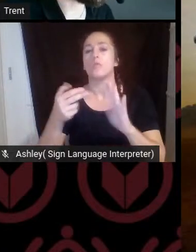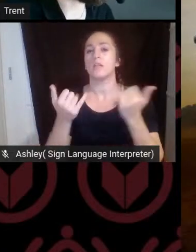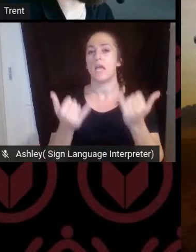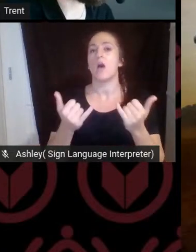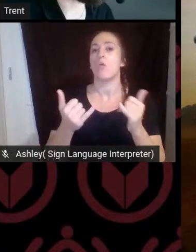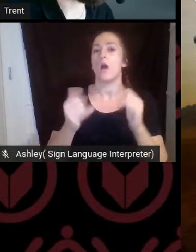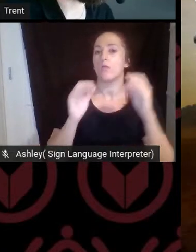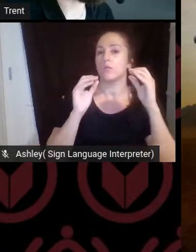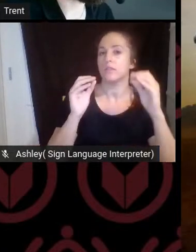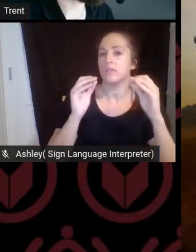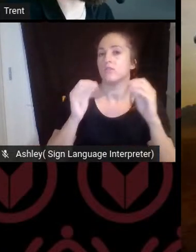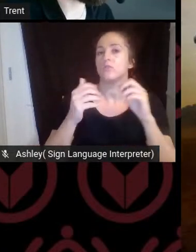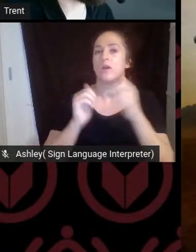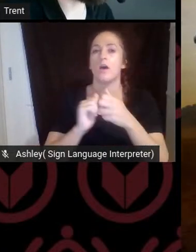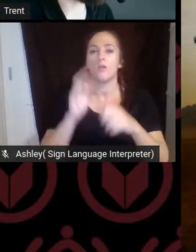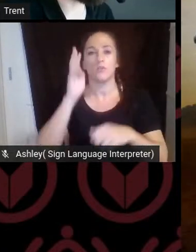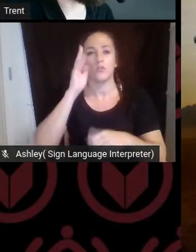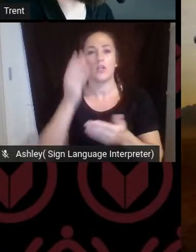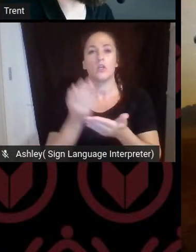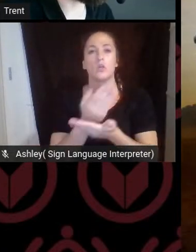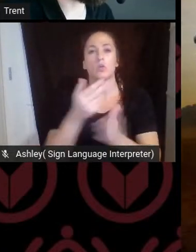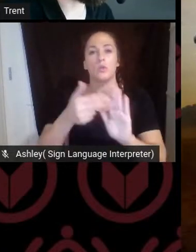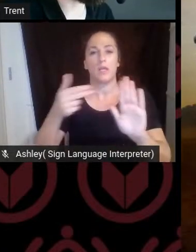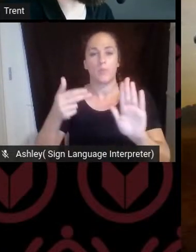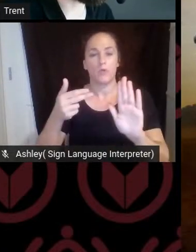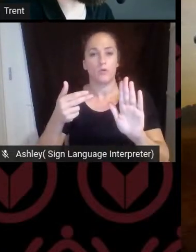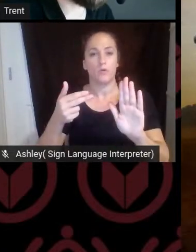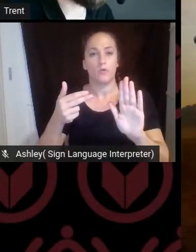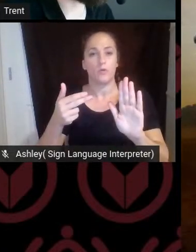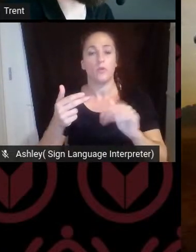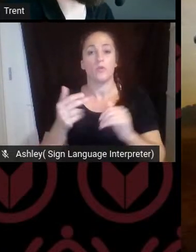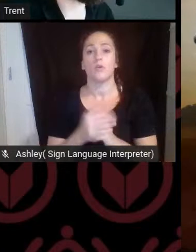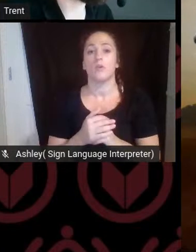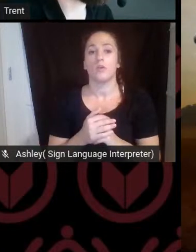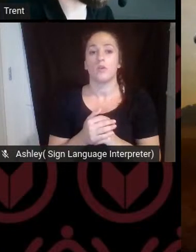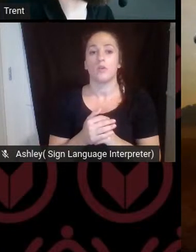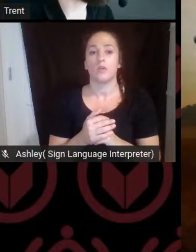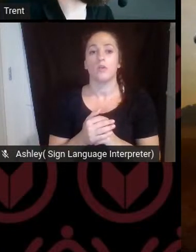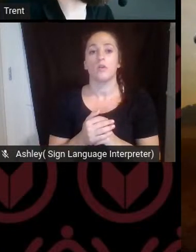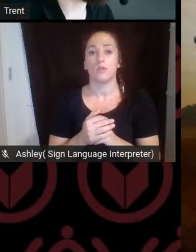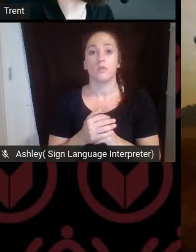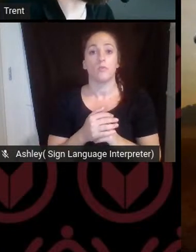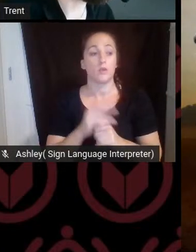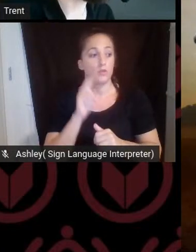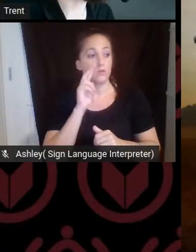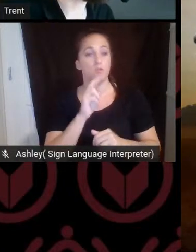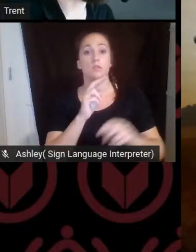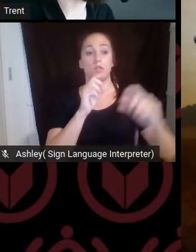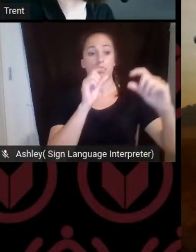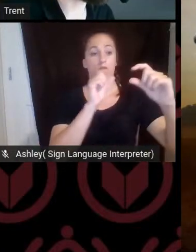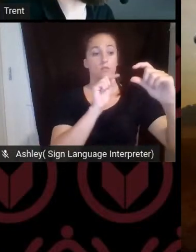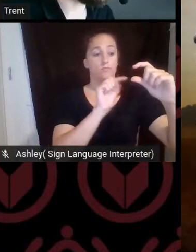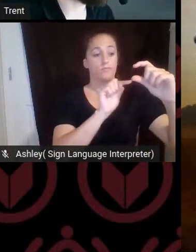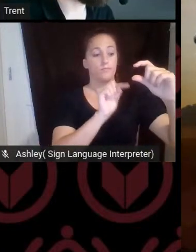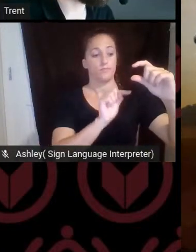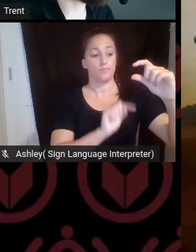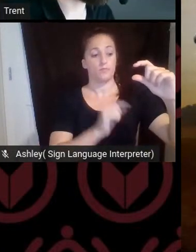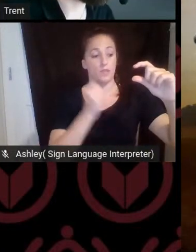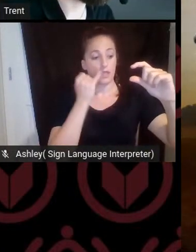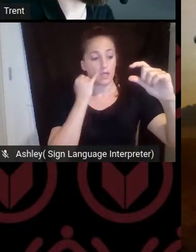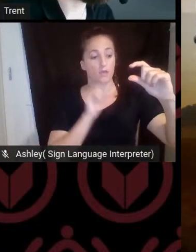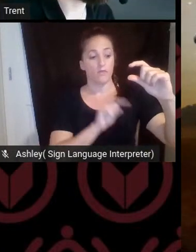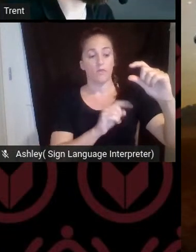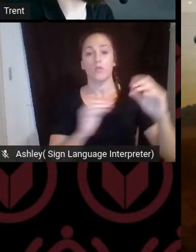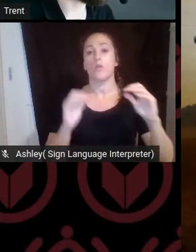and I'll show you how to do that here. So if you, underneath where you have, where I see these, if you click on that More